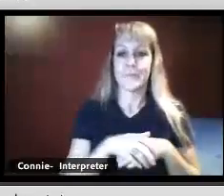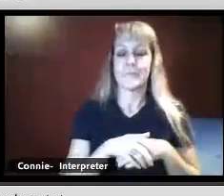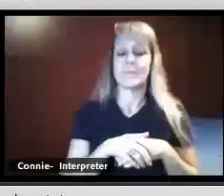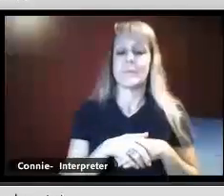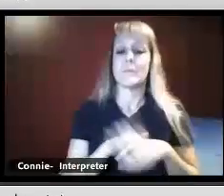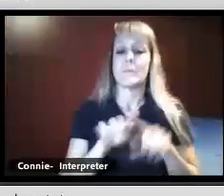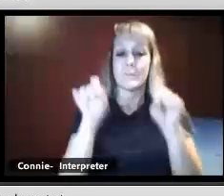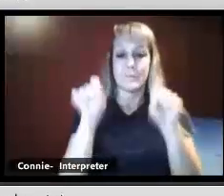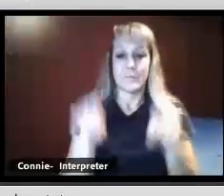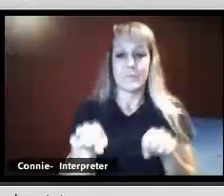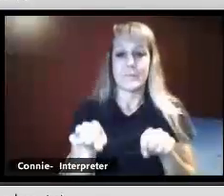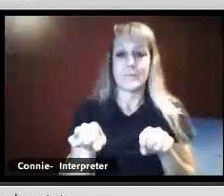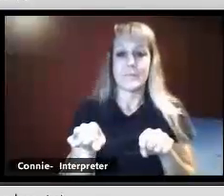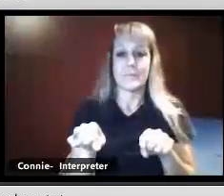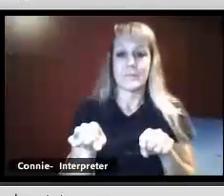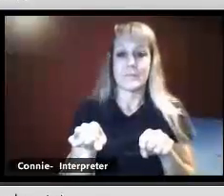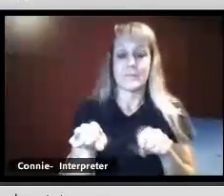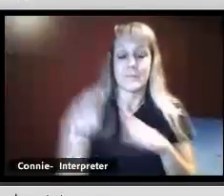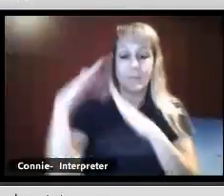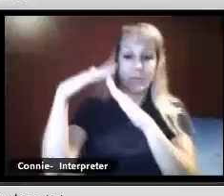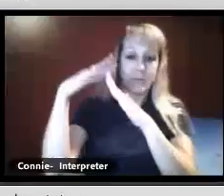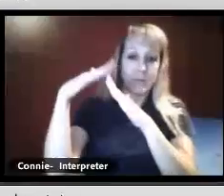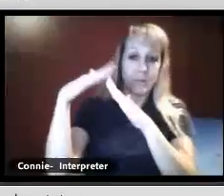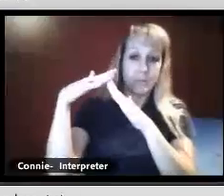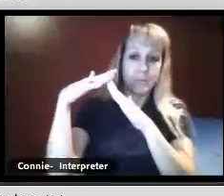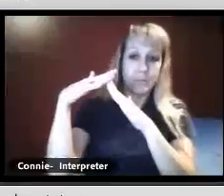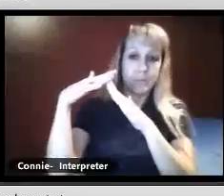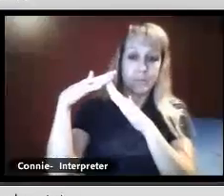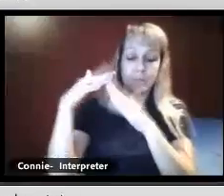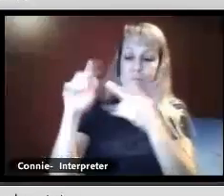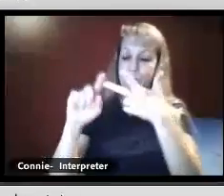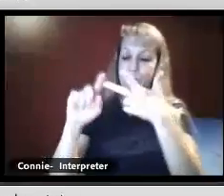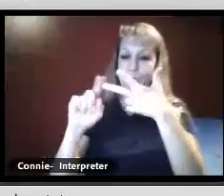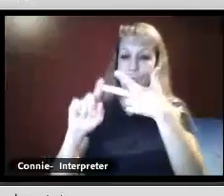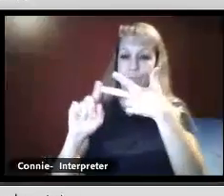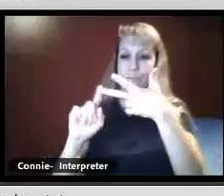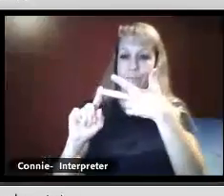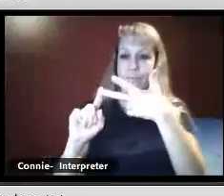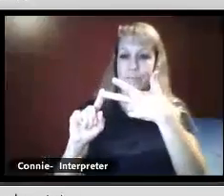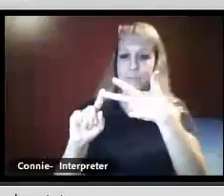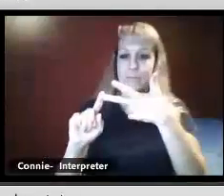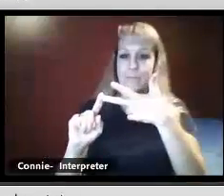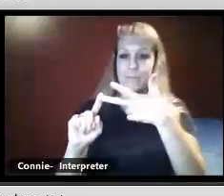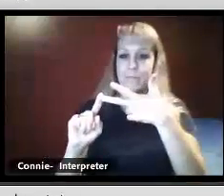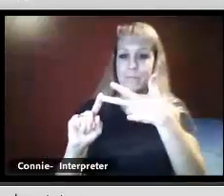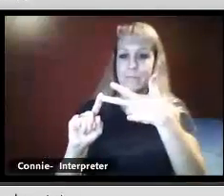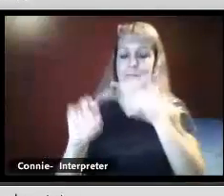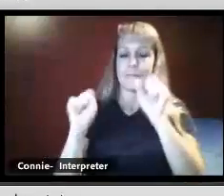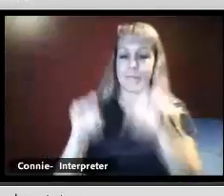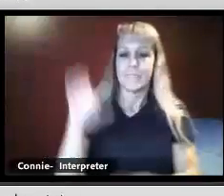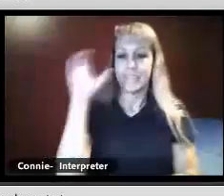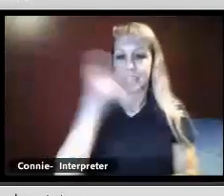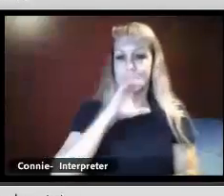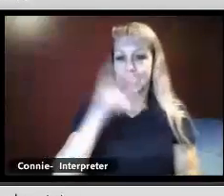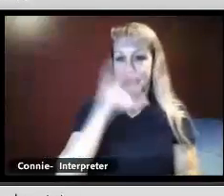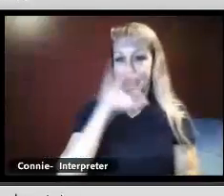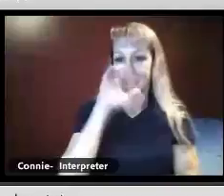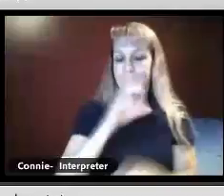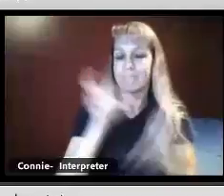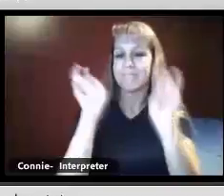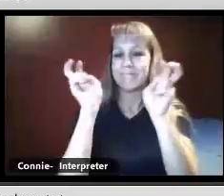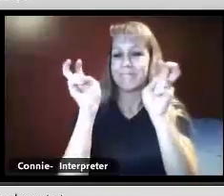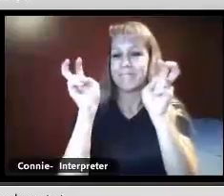can, right at the top, the 3rd menu item over, explore specifically by topic, which